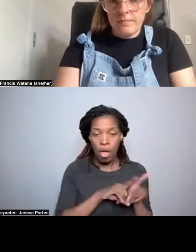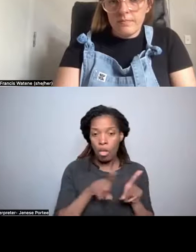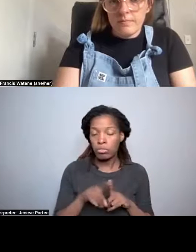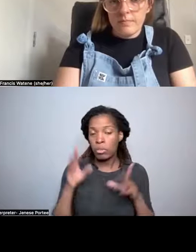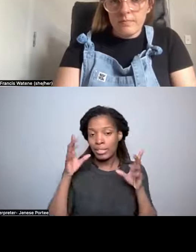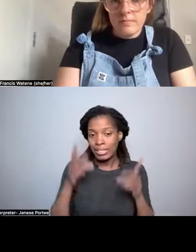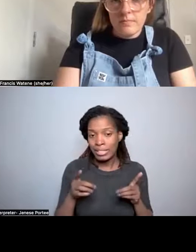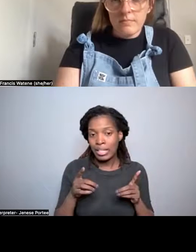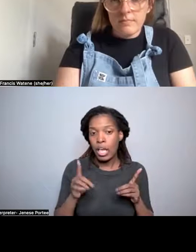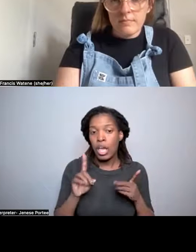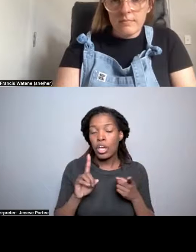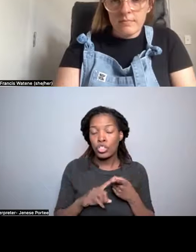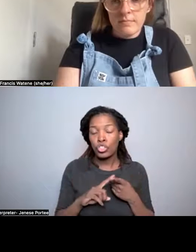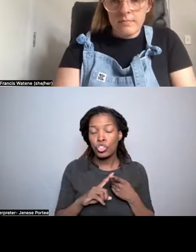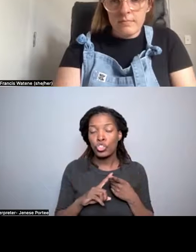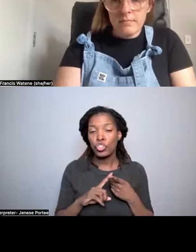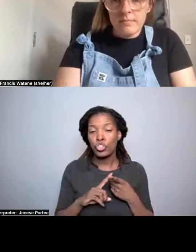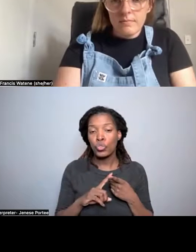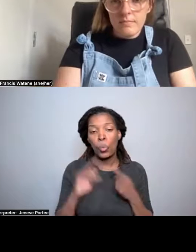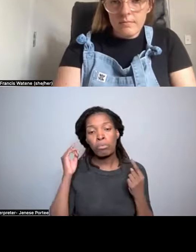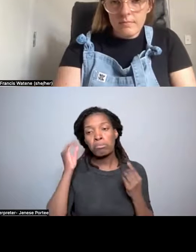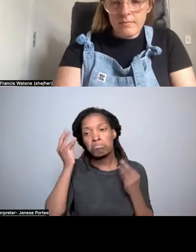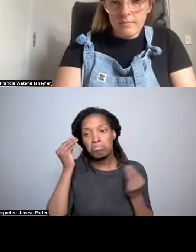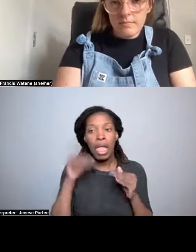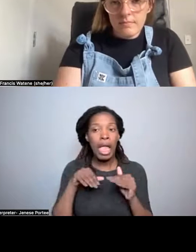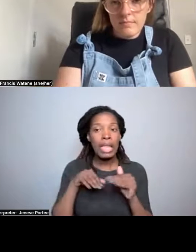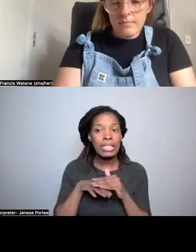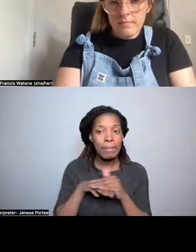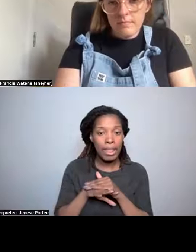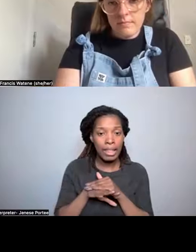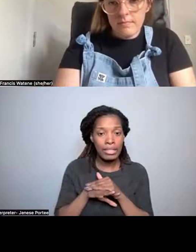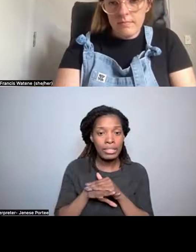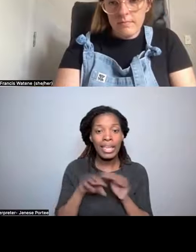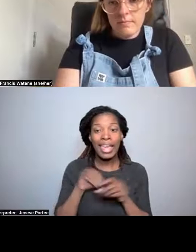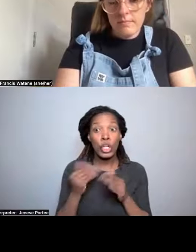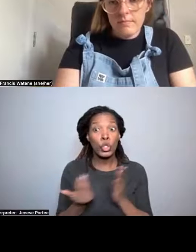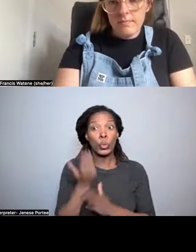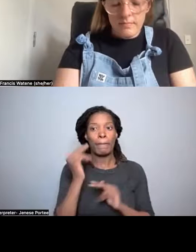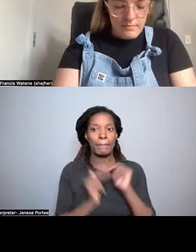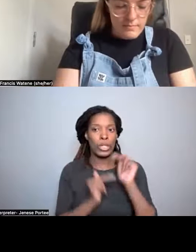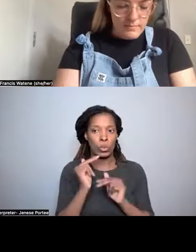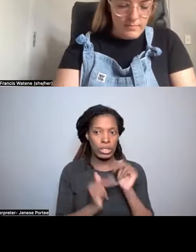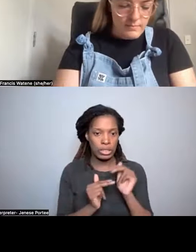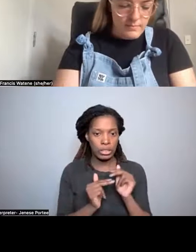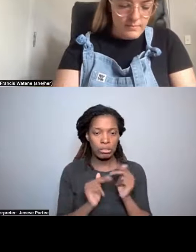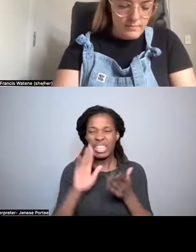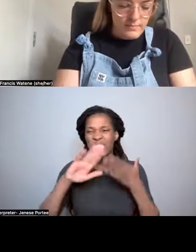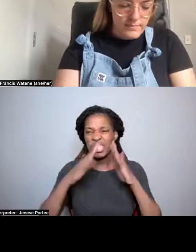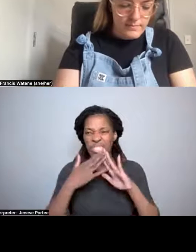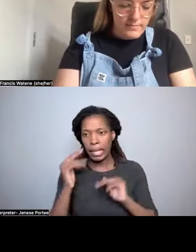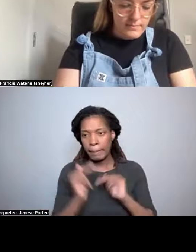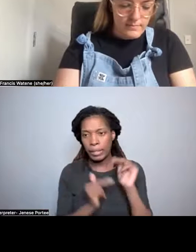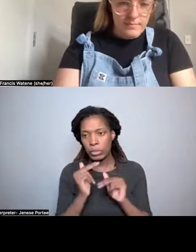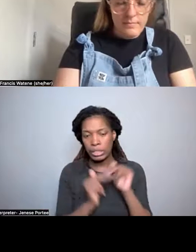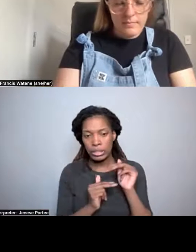to take into account the accessibility in the new buildings, administrative buildings. They